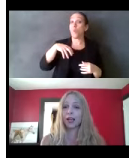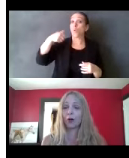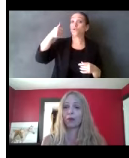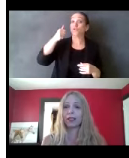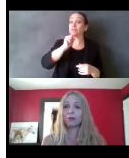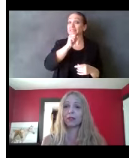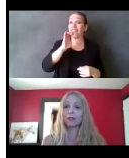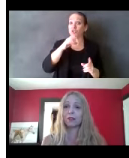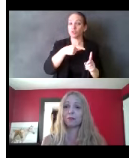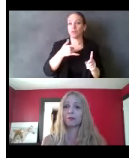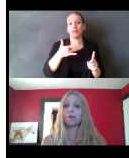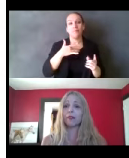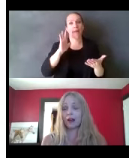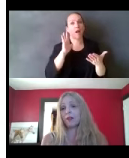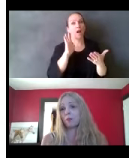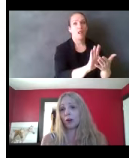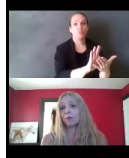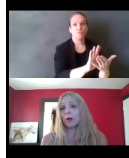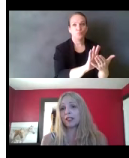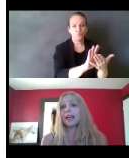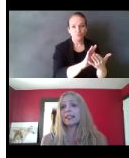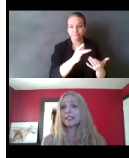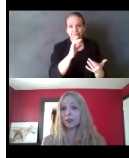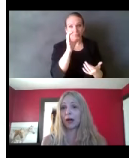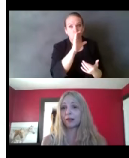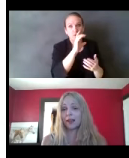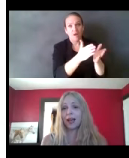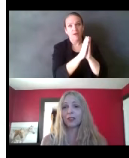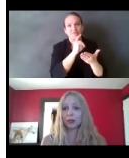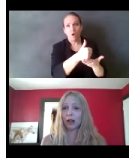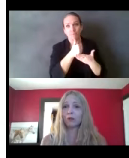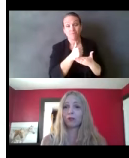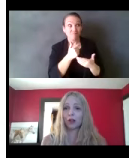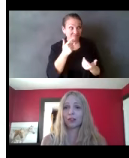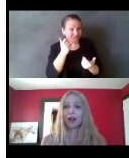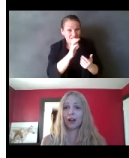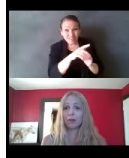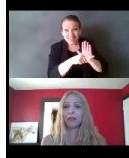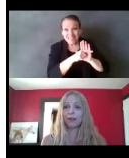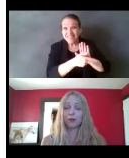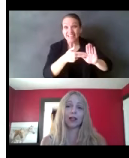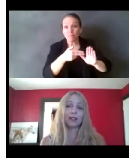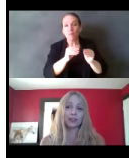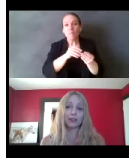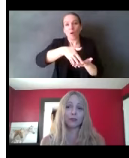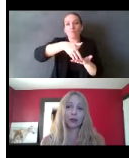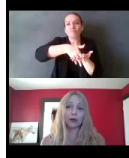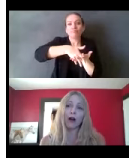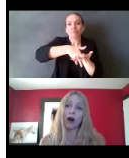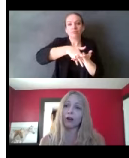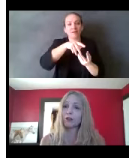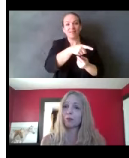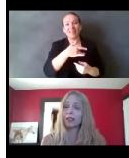seeking help, again, because partly that stigma has been around for a long time and they're reluctant to do